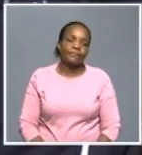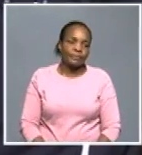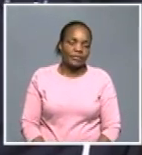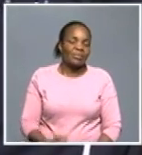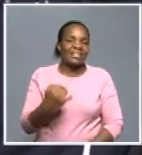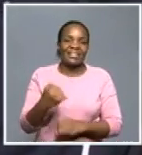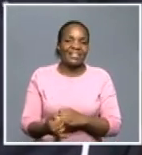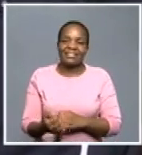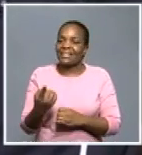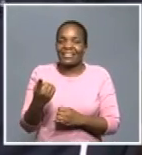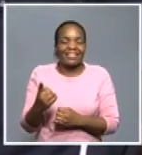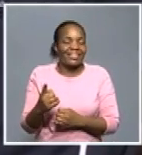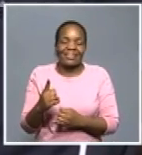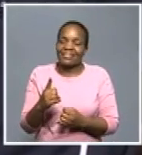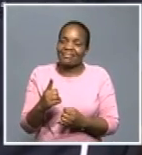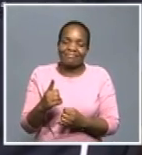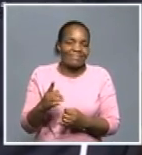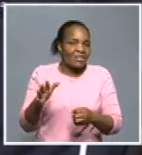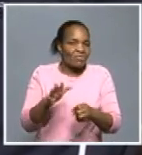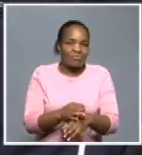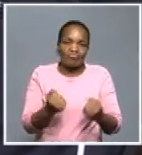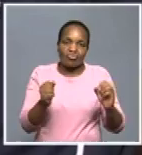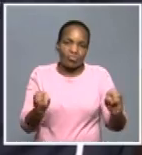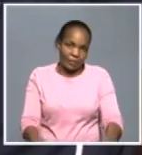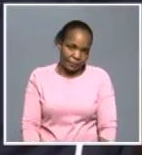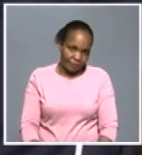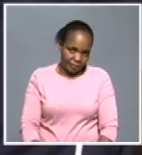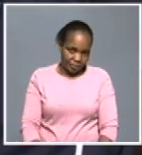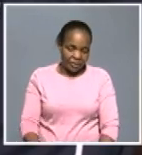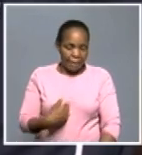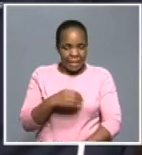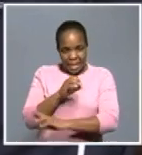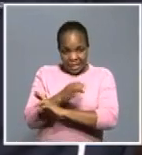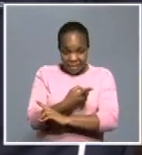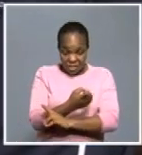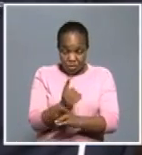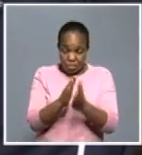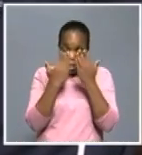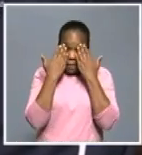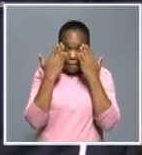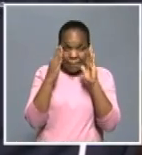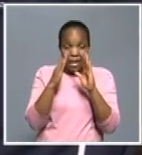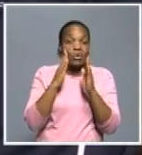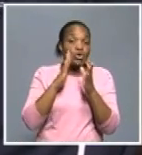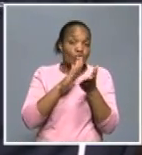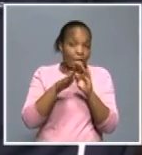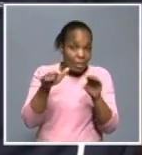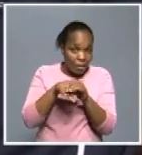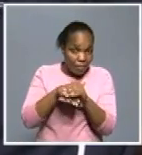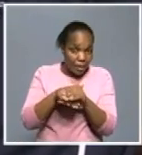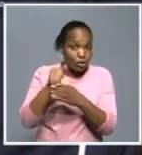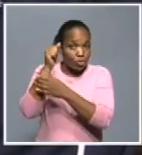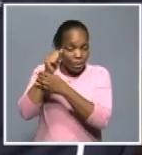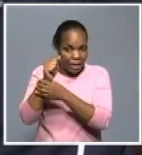at the end of the day, there's no structures, proper structures. I therefore advise the workers to make sure that they join a trade union